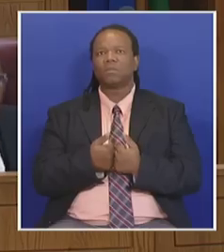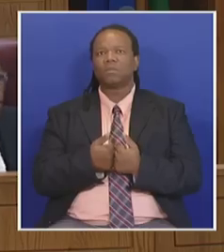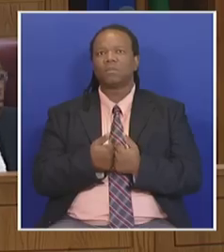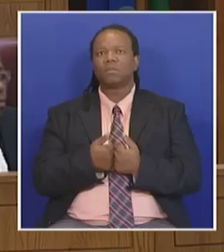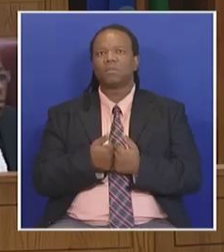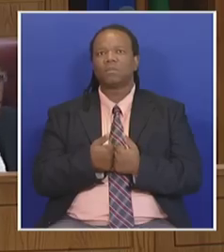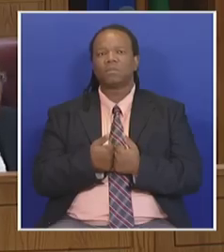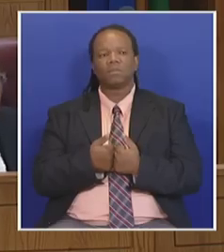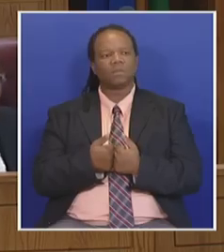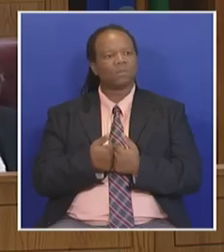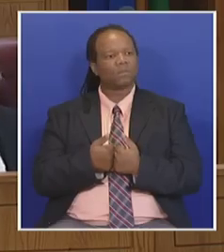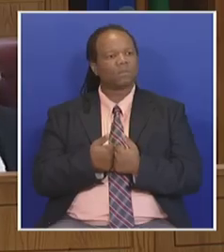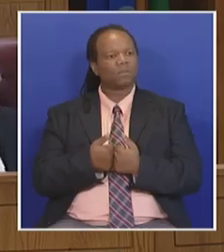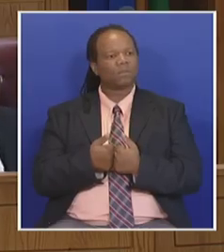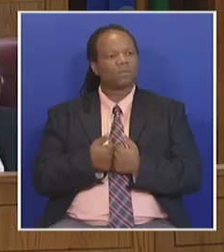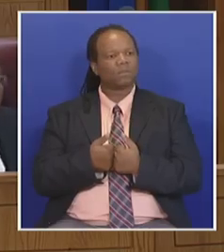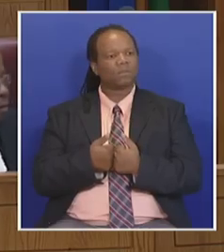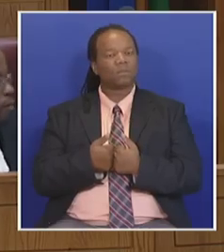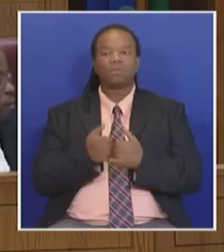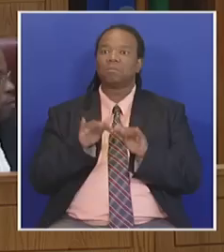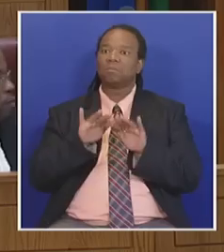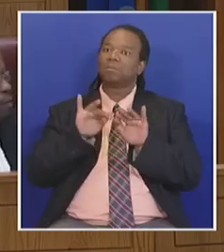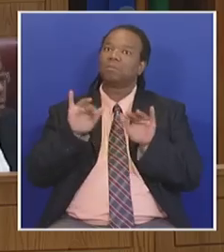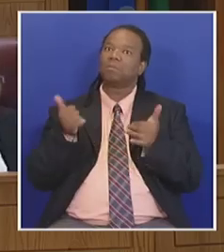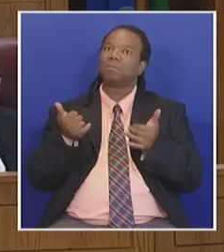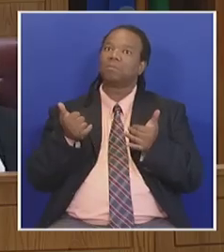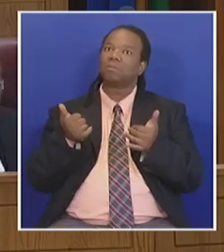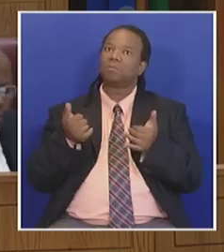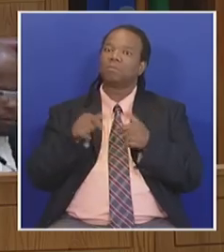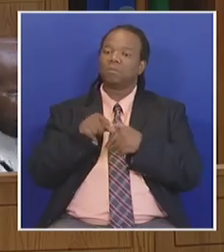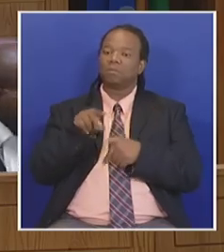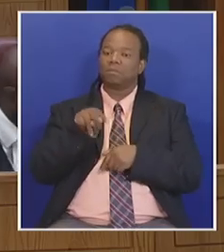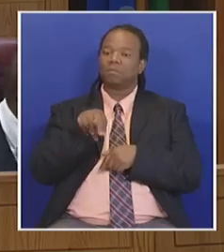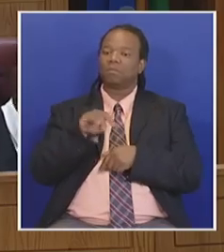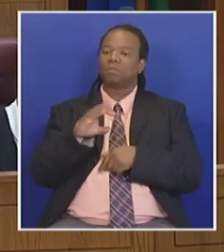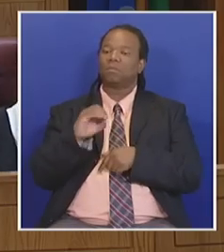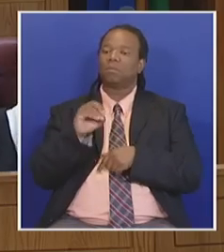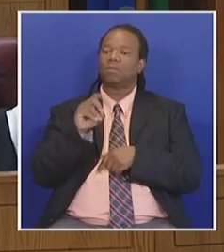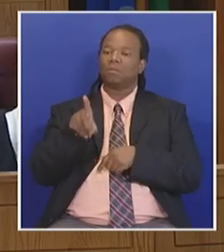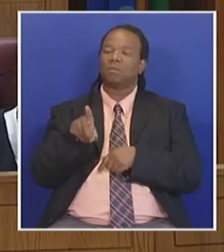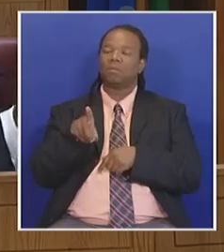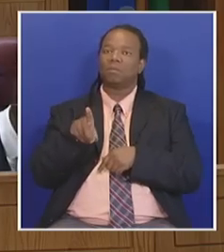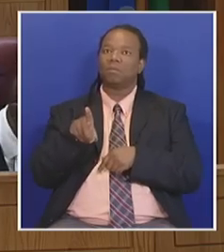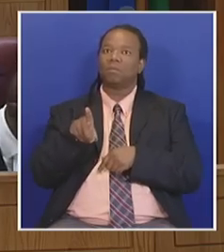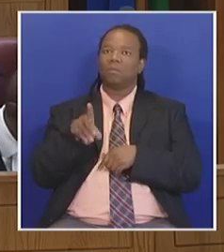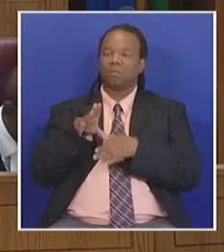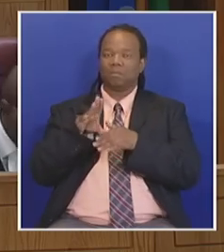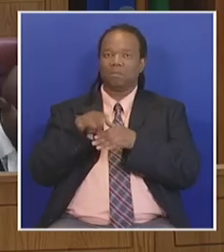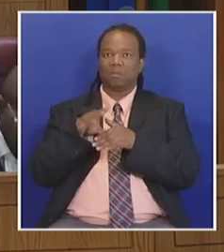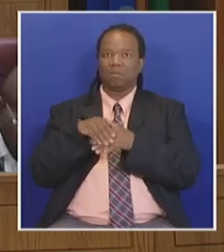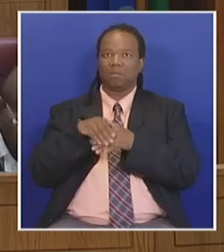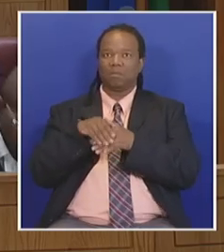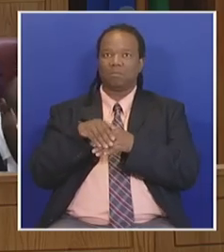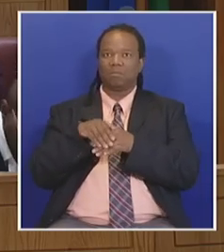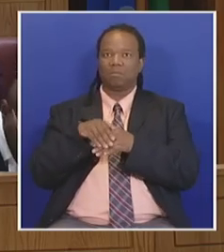these permanent delegates of this August House, I hereby move without